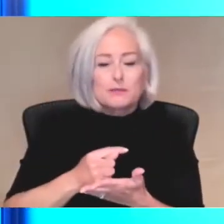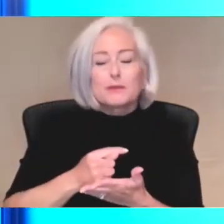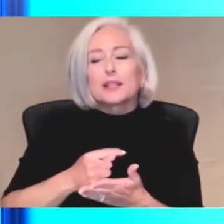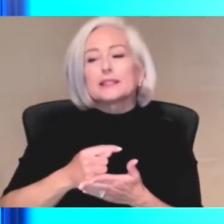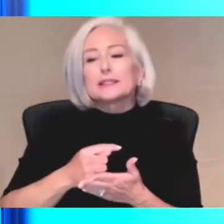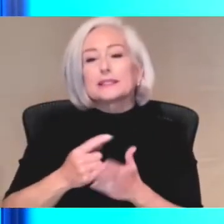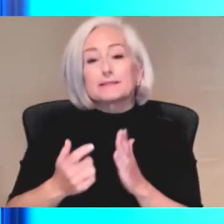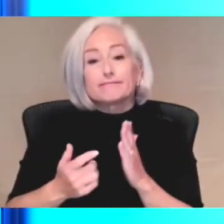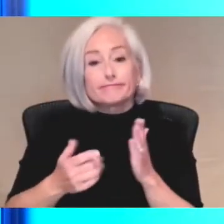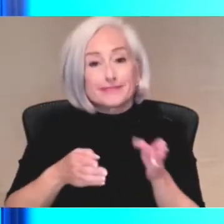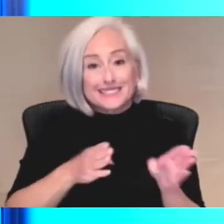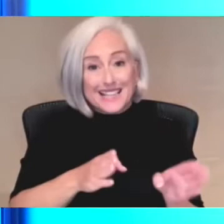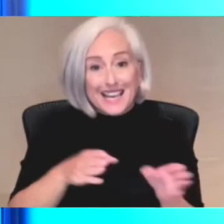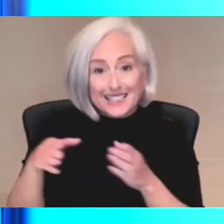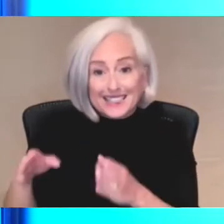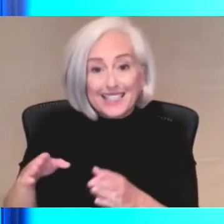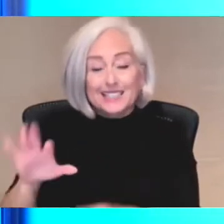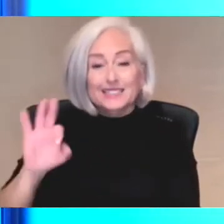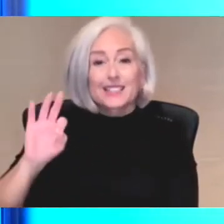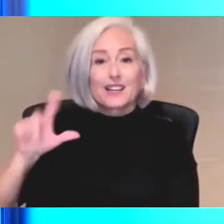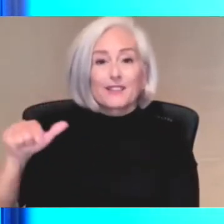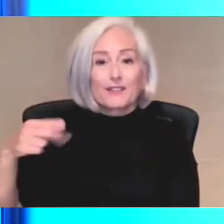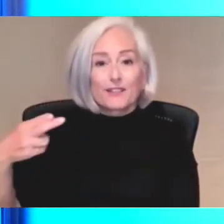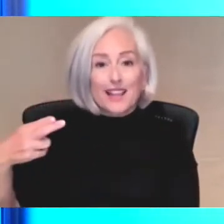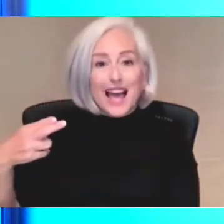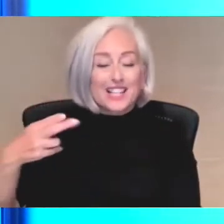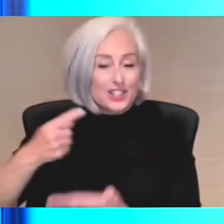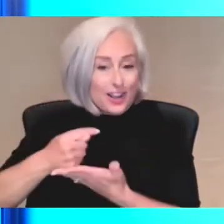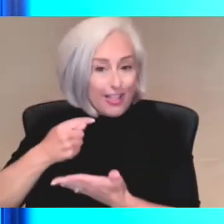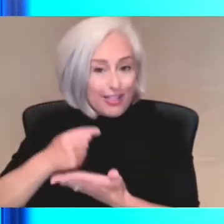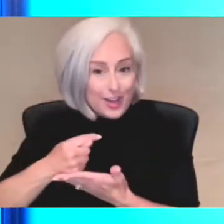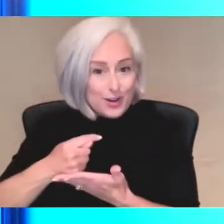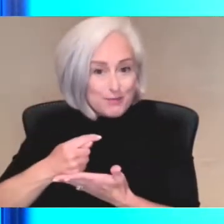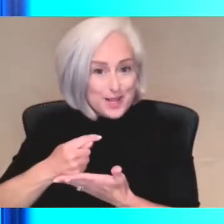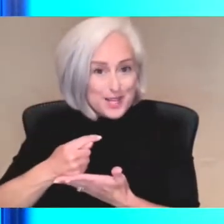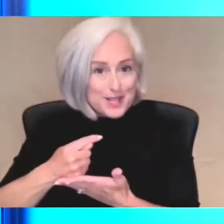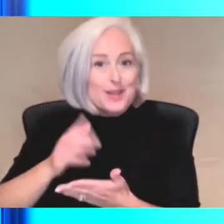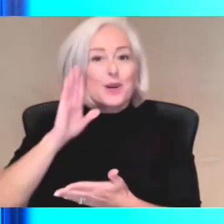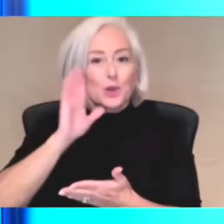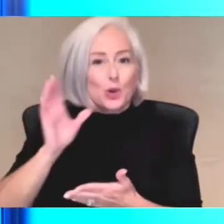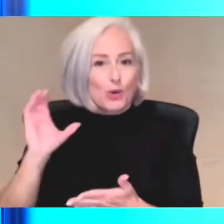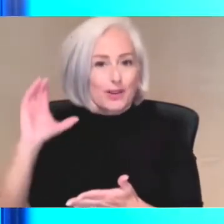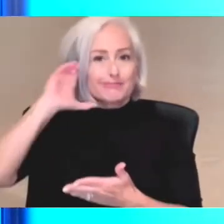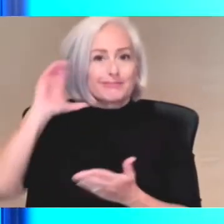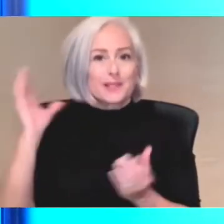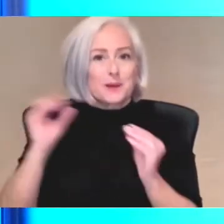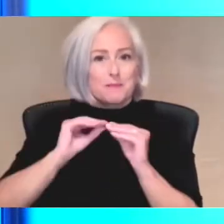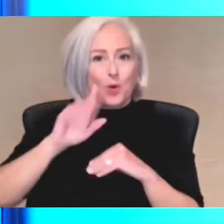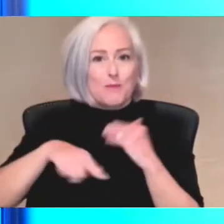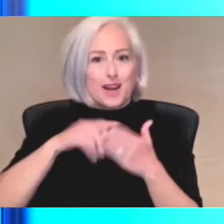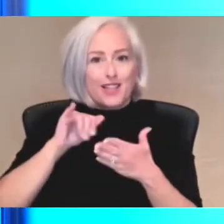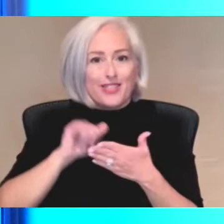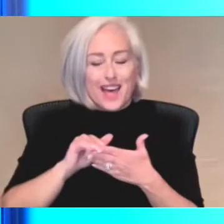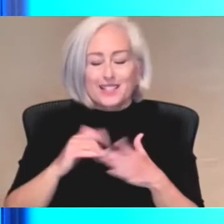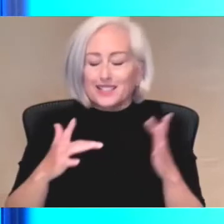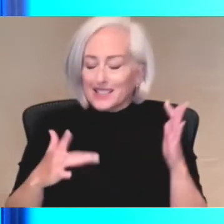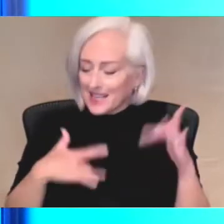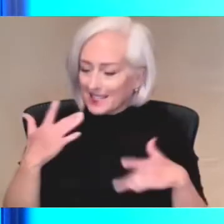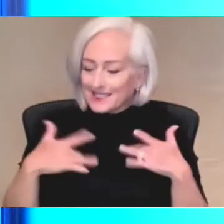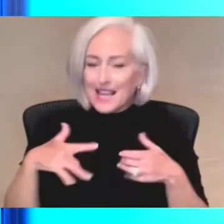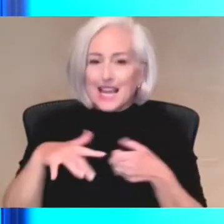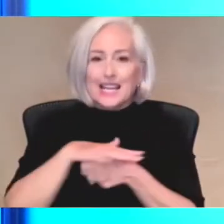flash therapy, which is a term that people will increasingly hear of, but it's a very exciting area of research